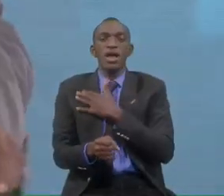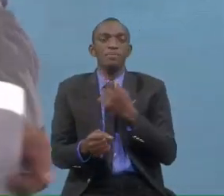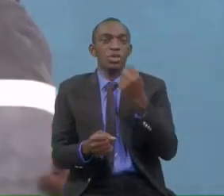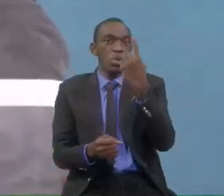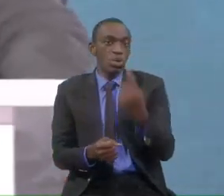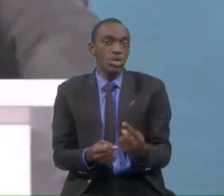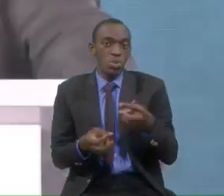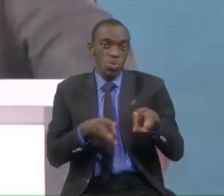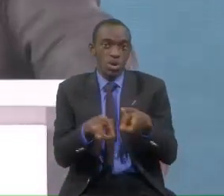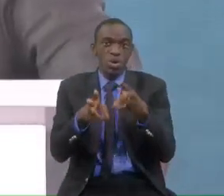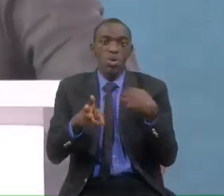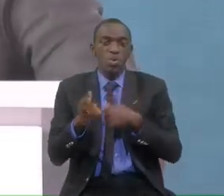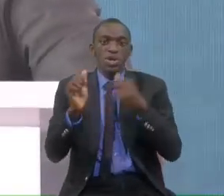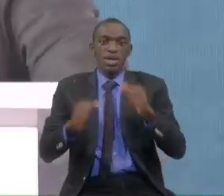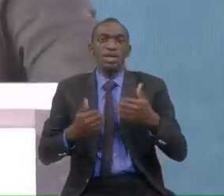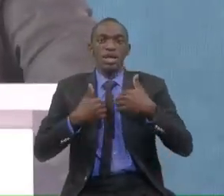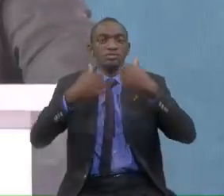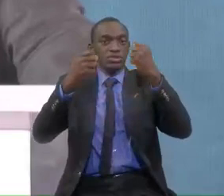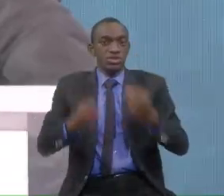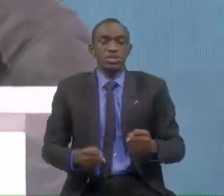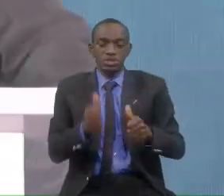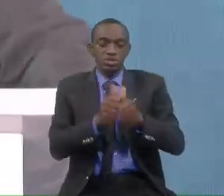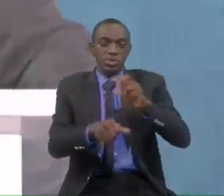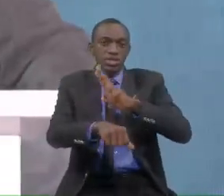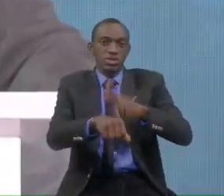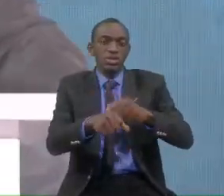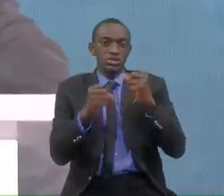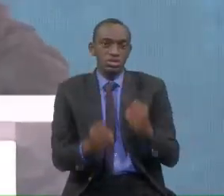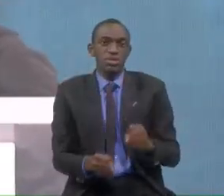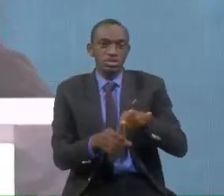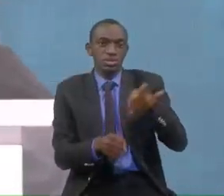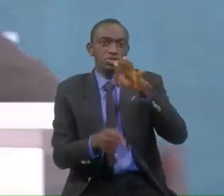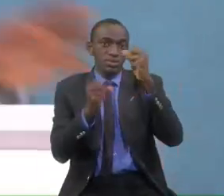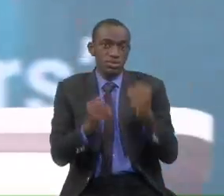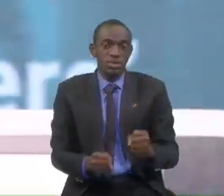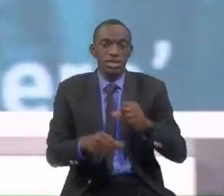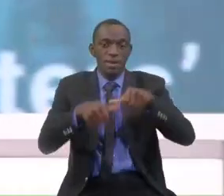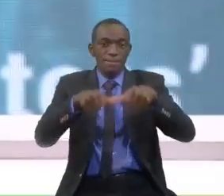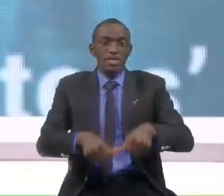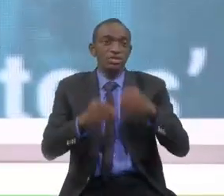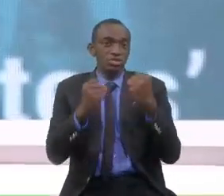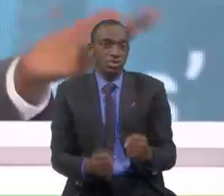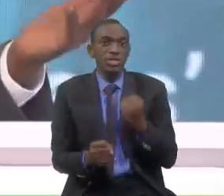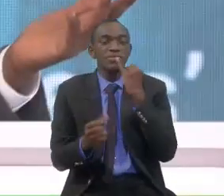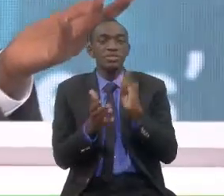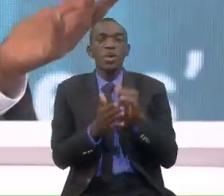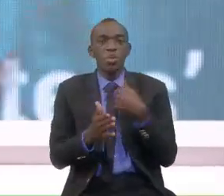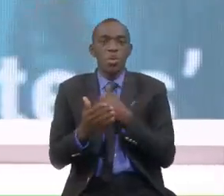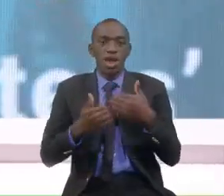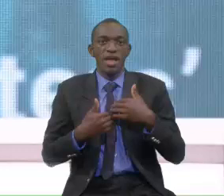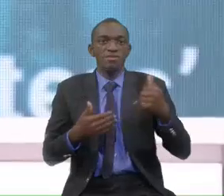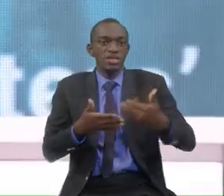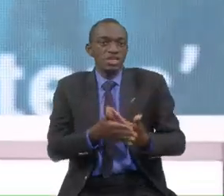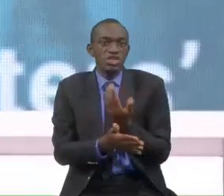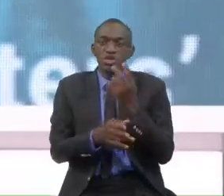strength, supernatural strength, spiritual strength, abiding strength, is that we have a new look, a